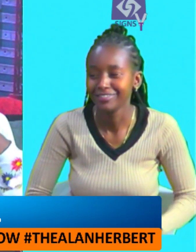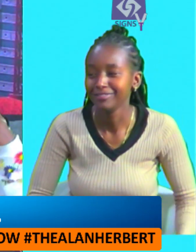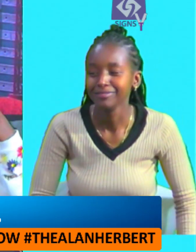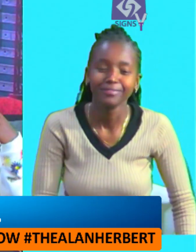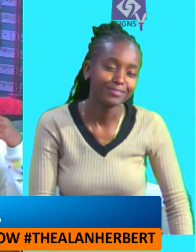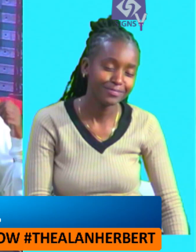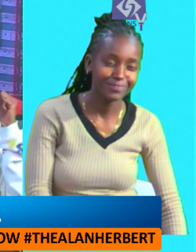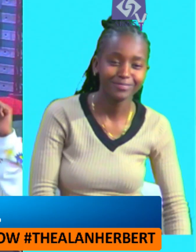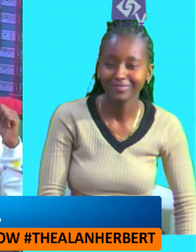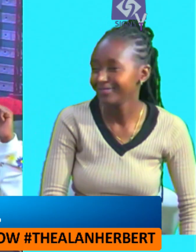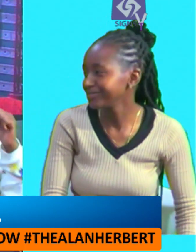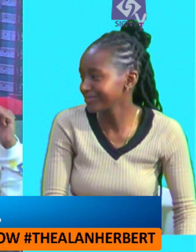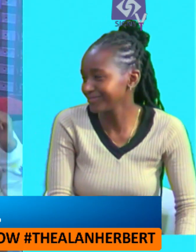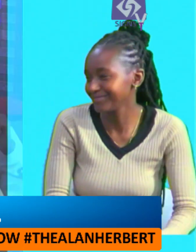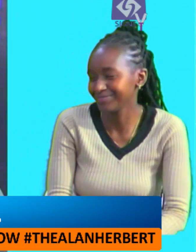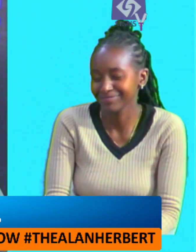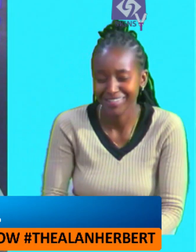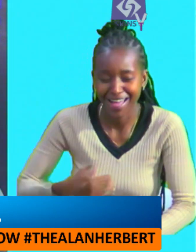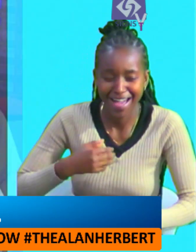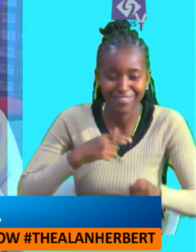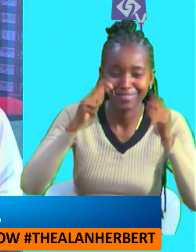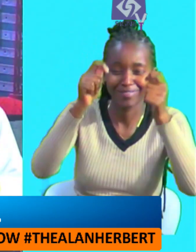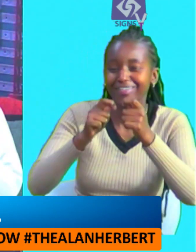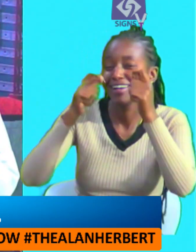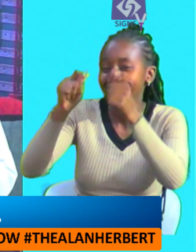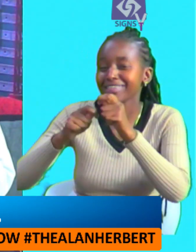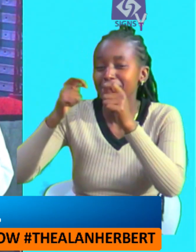by hiyo June nimeachieve. Na nikifail,